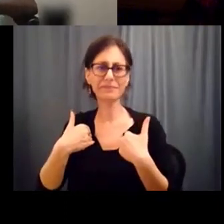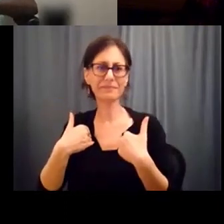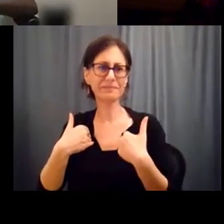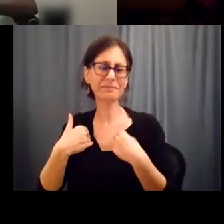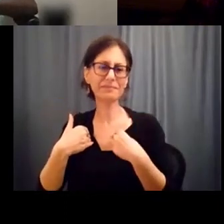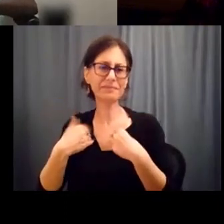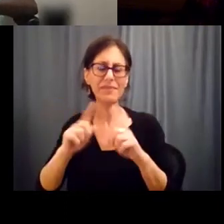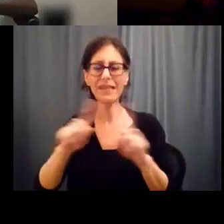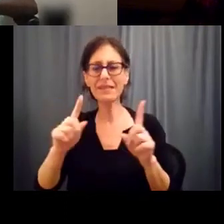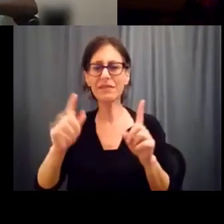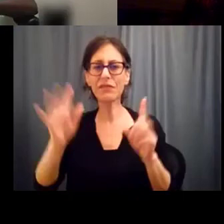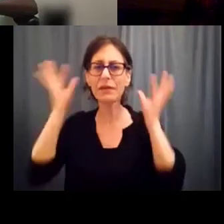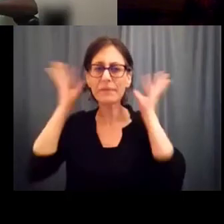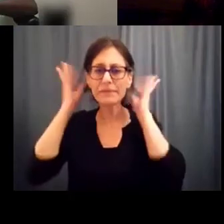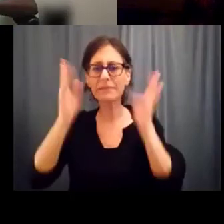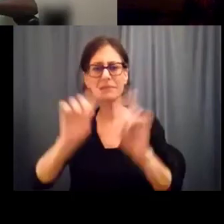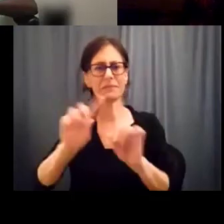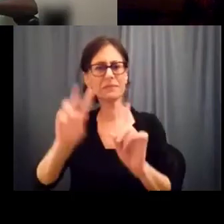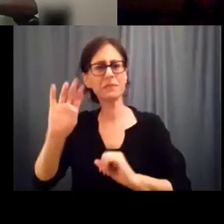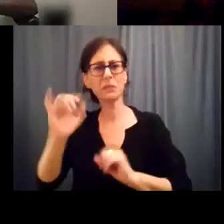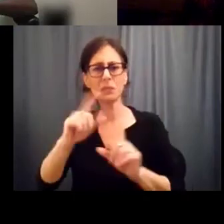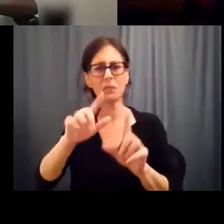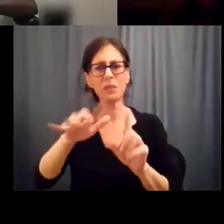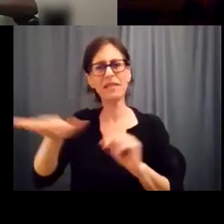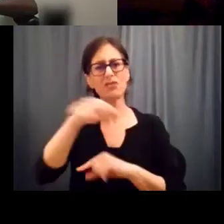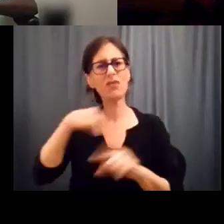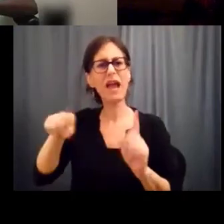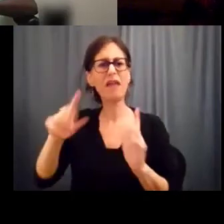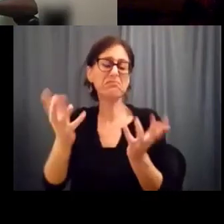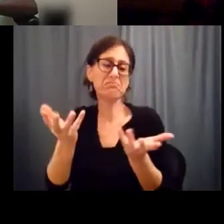stuff around, but, you know,